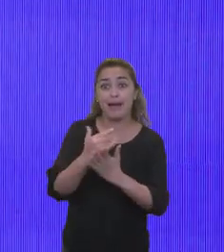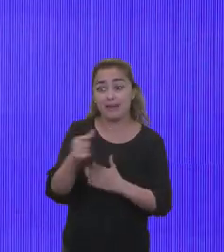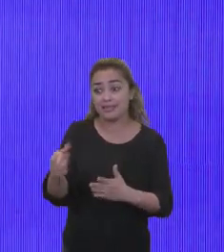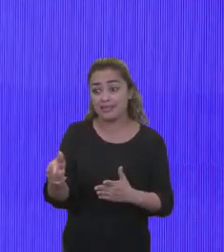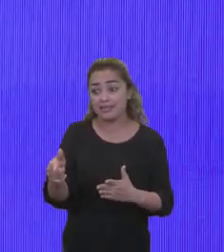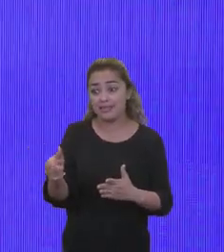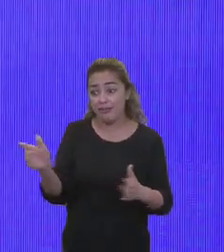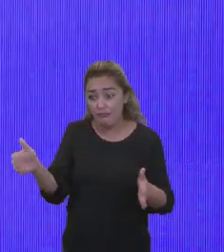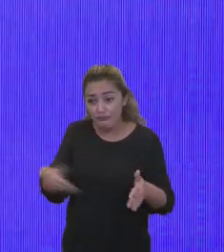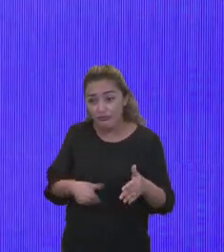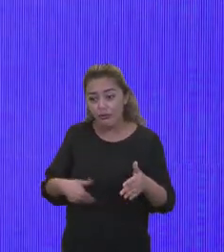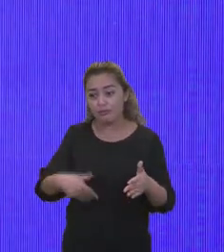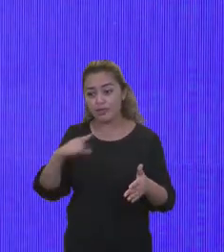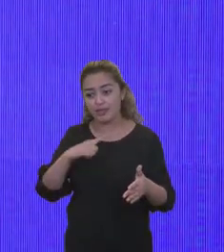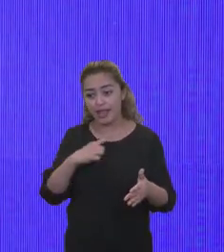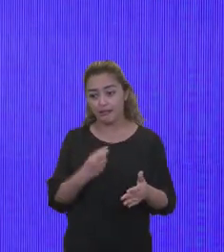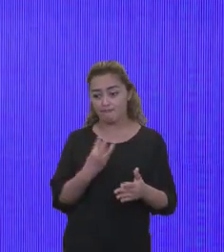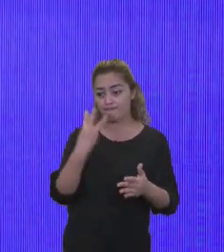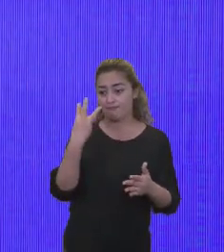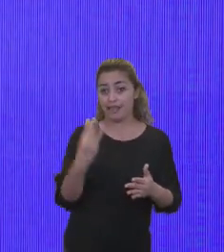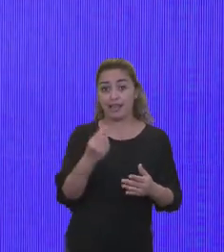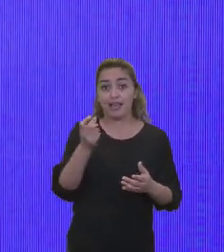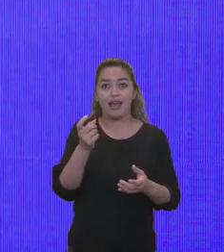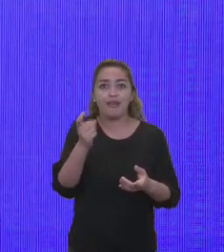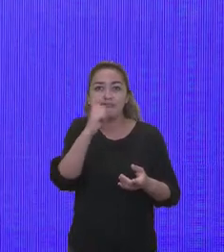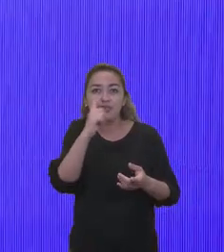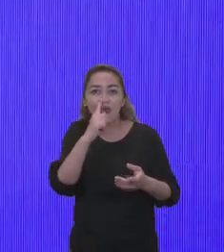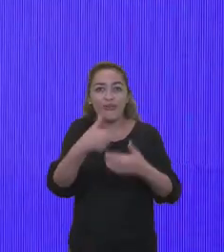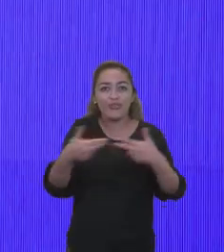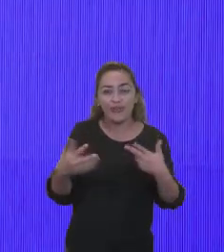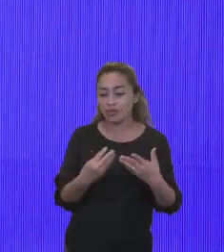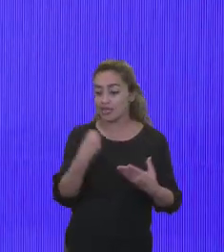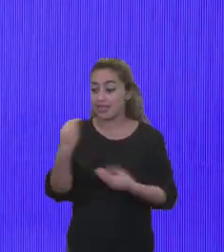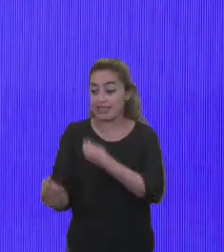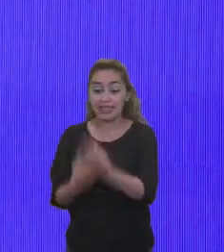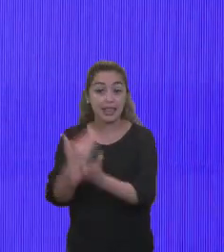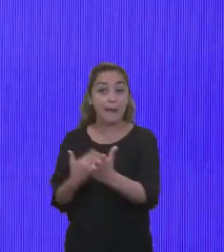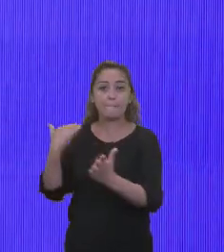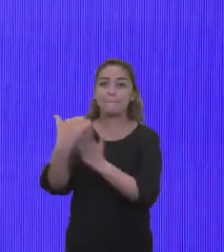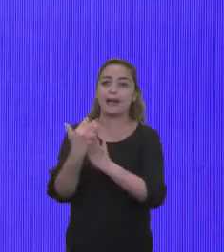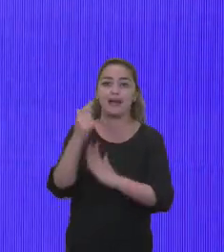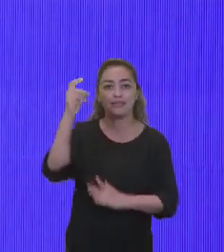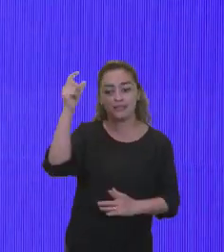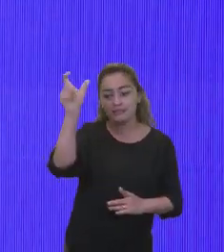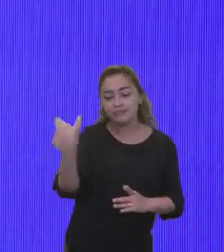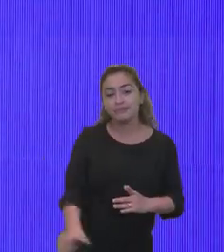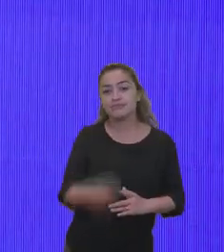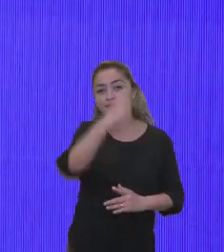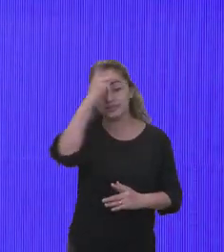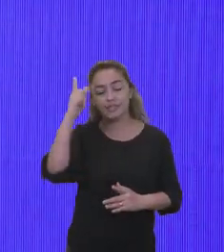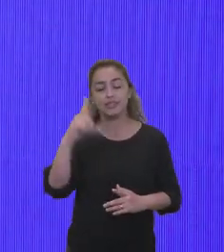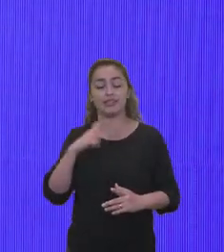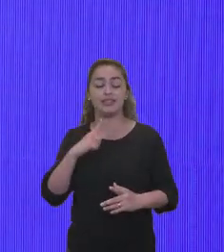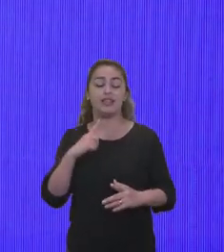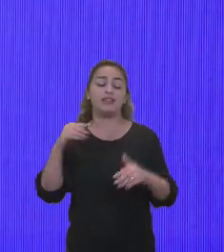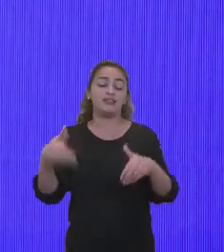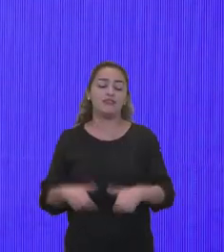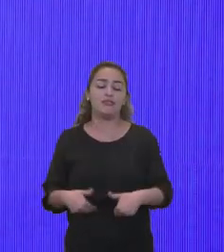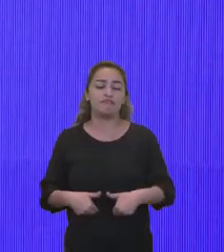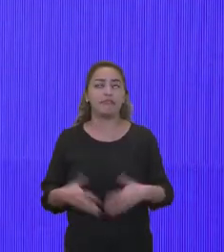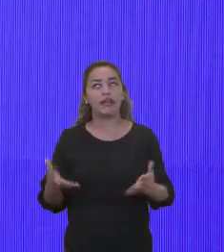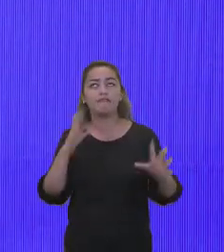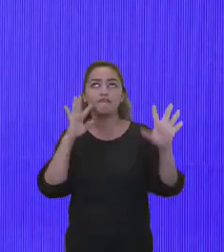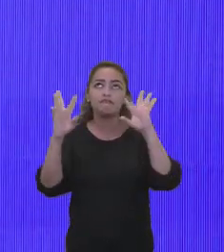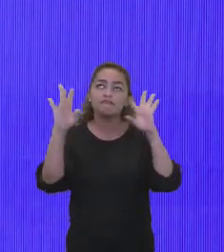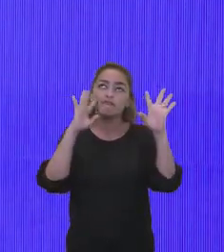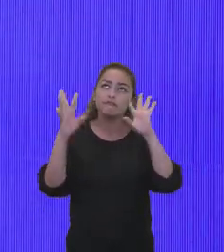more to the child that is more hungry or hungrier, and 3 to those who are more in need. So I was asking myself, who